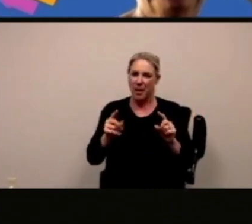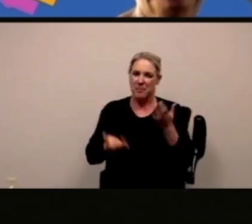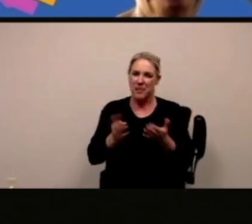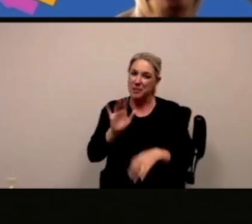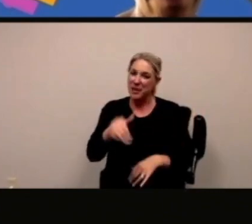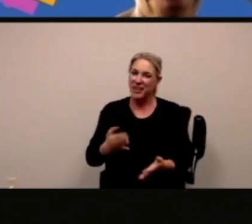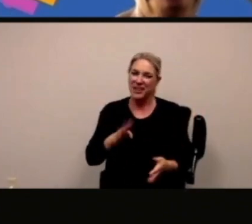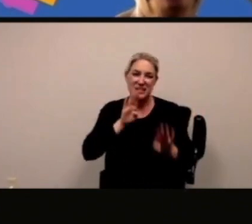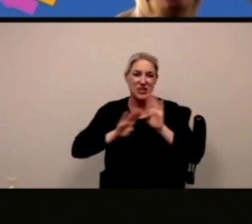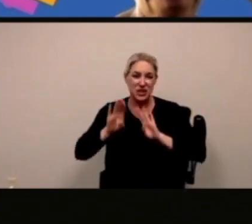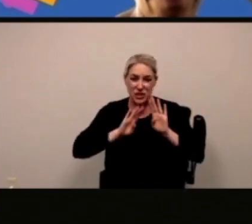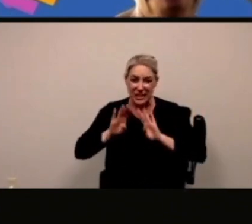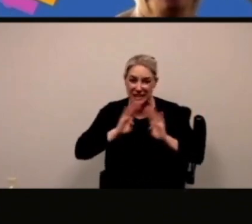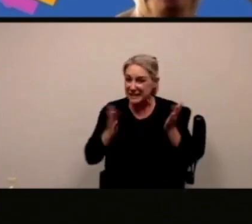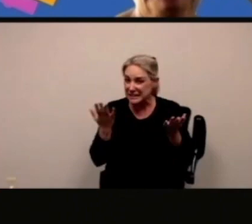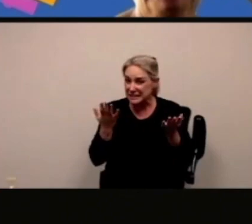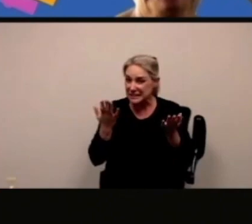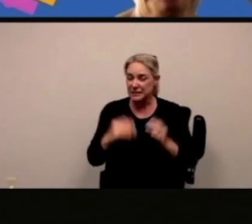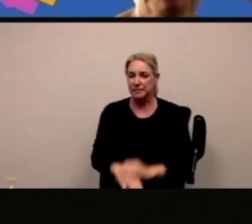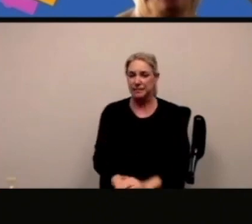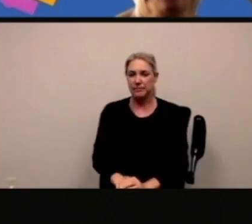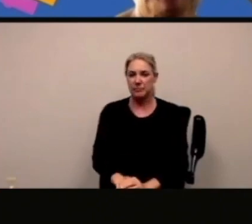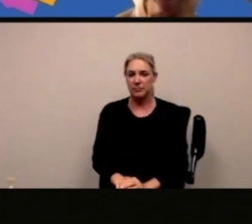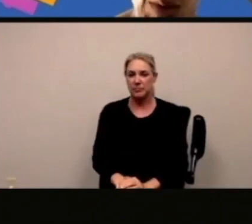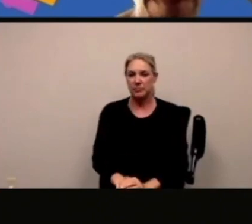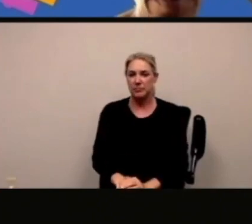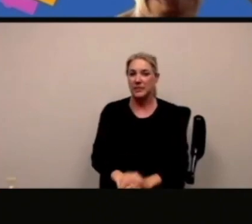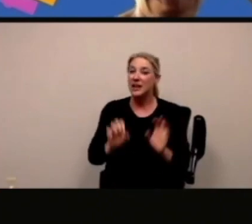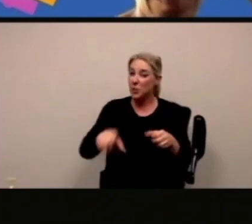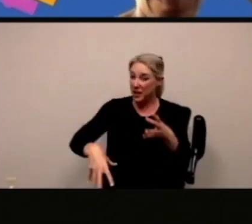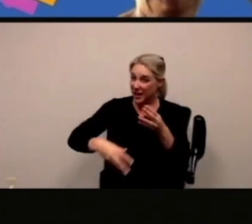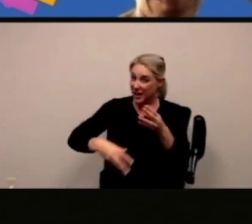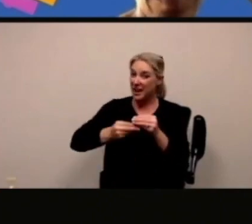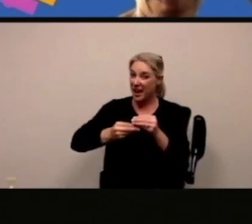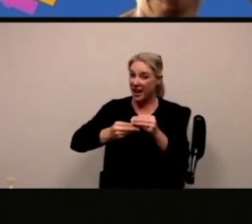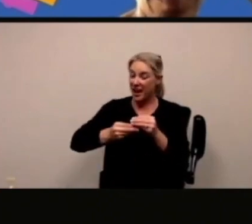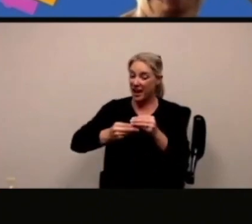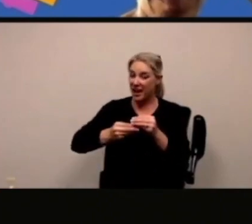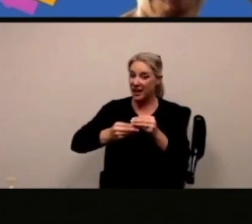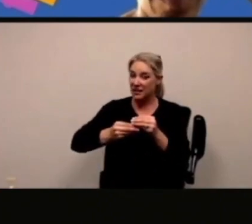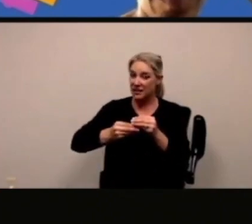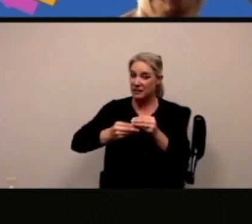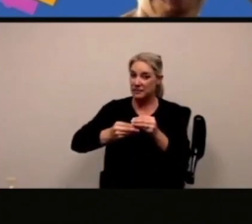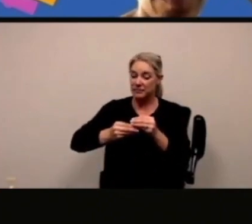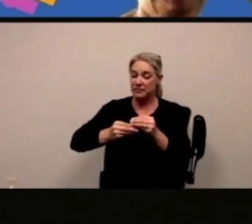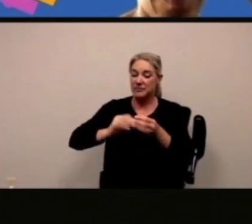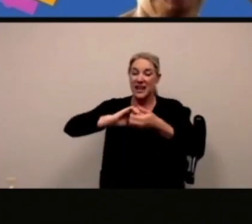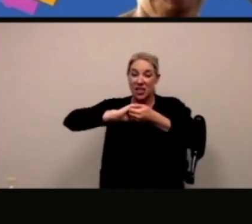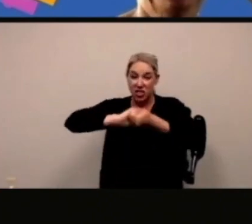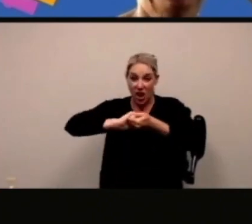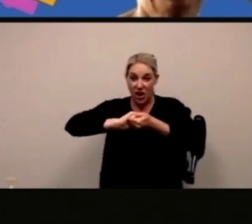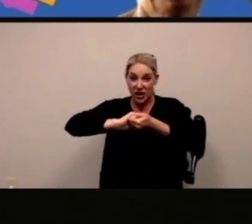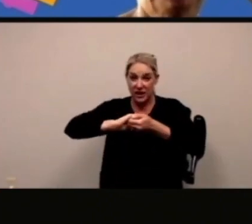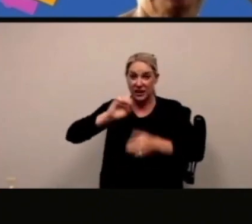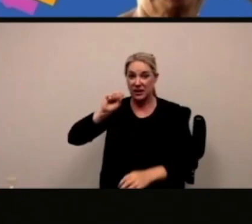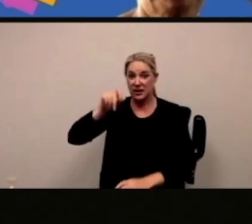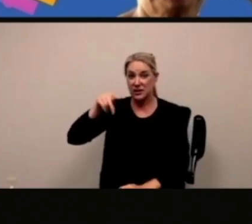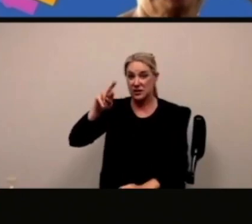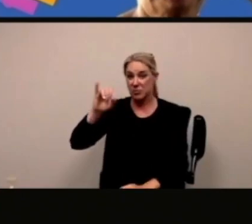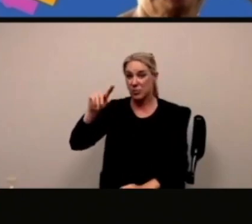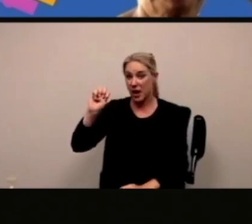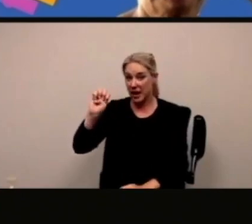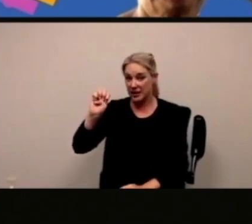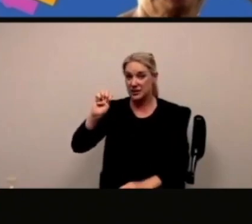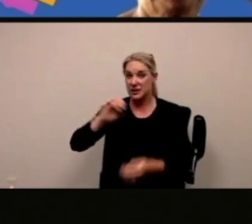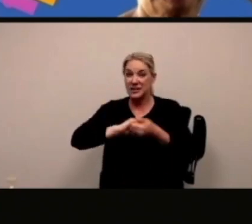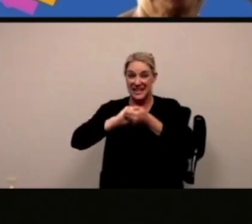Another thing that we could potentially add is locking sprites to each other. So you'd have one sprite that's stuck to